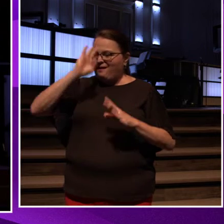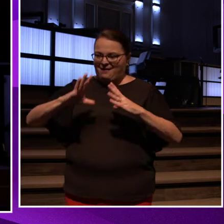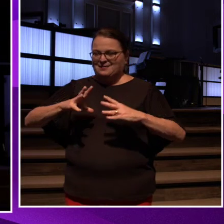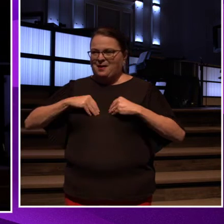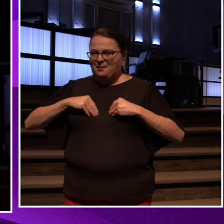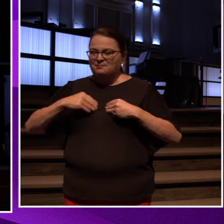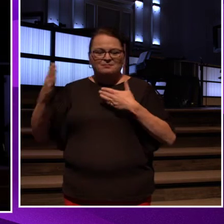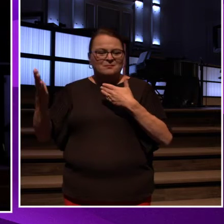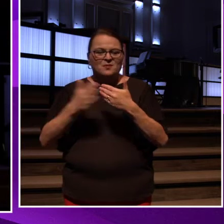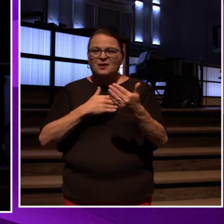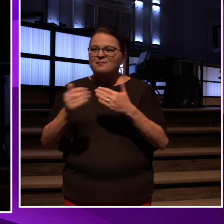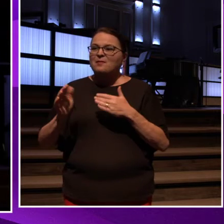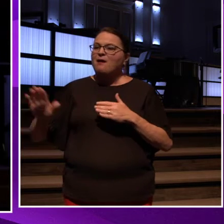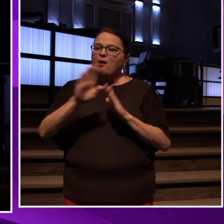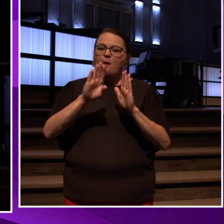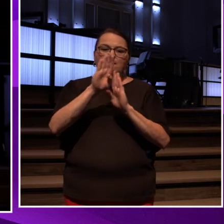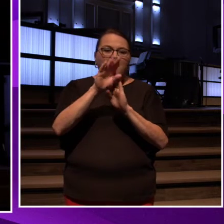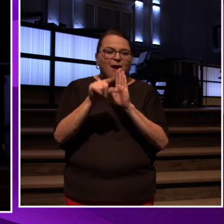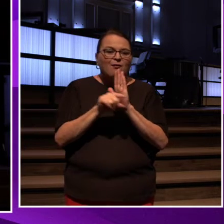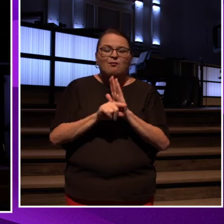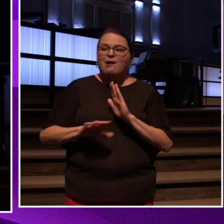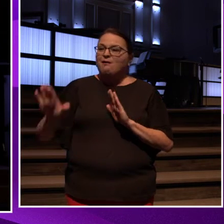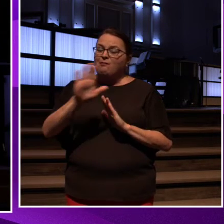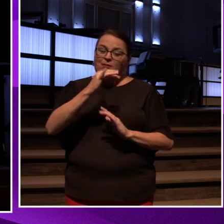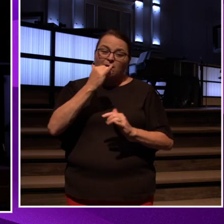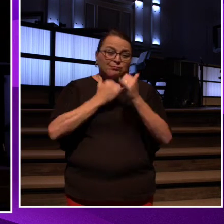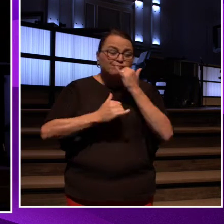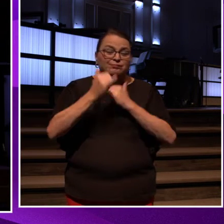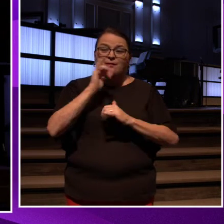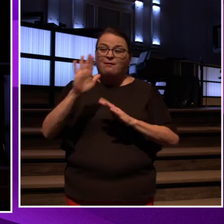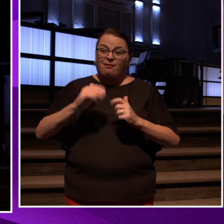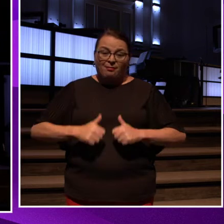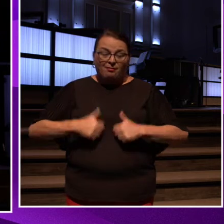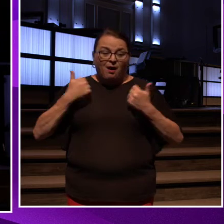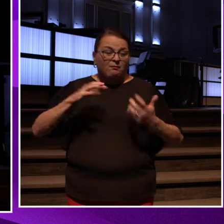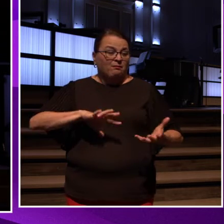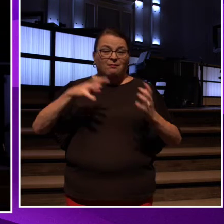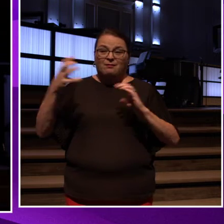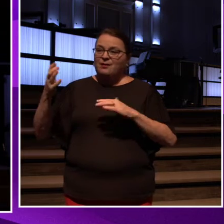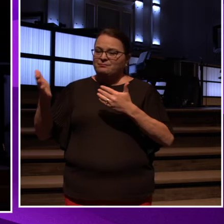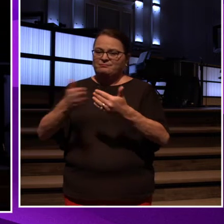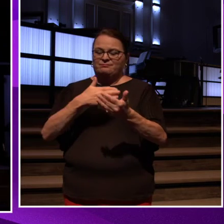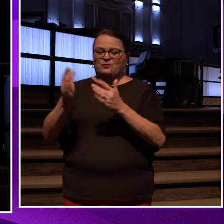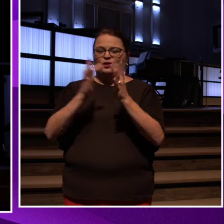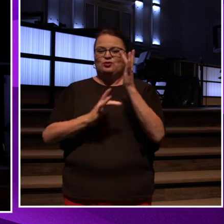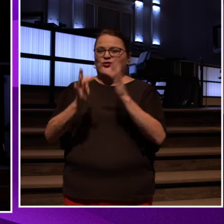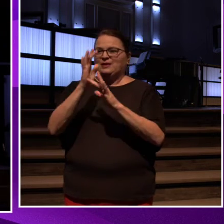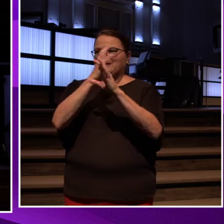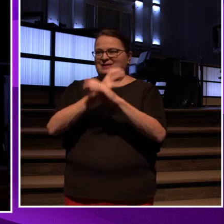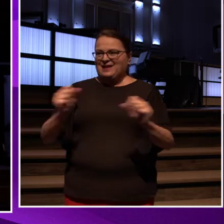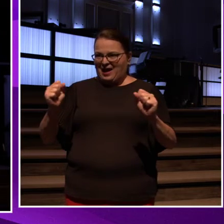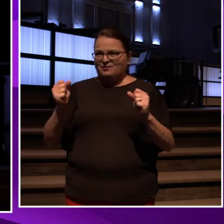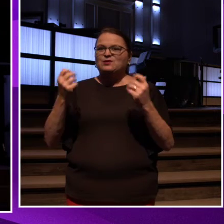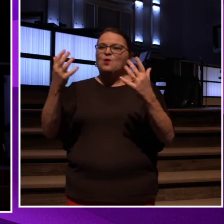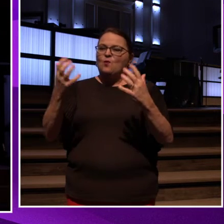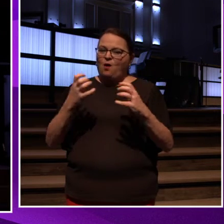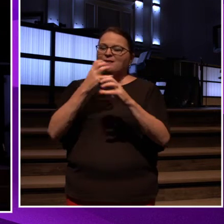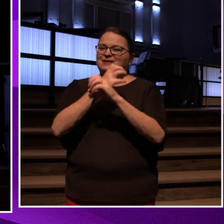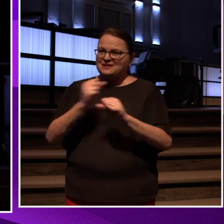your background is, where you've been, what you've done, Jesus saves. And he wants to save you.